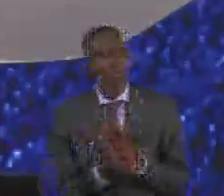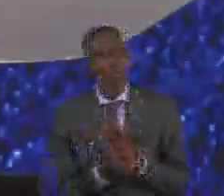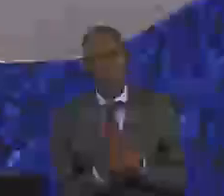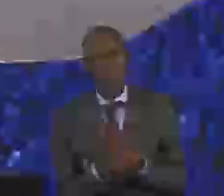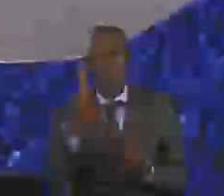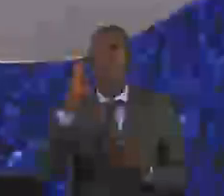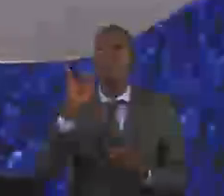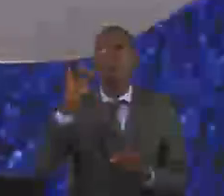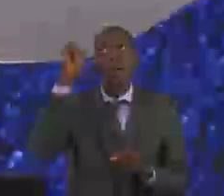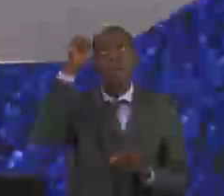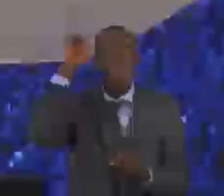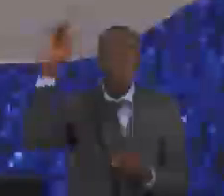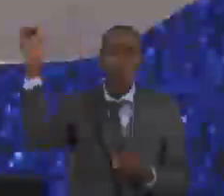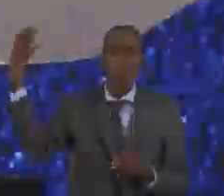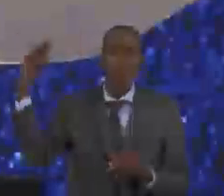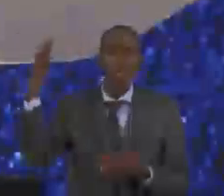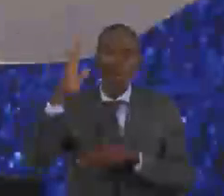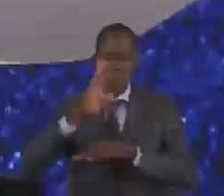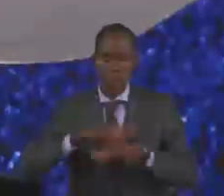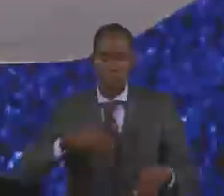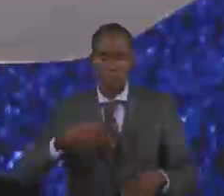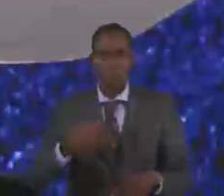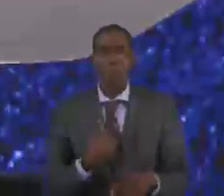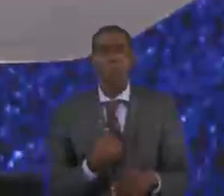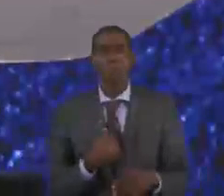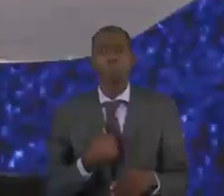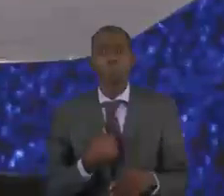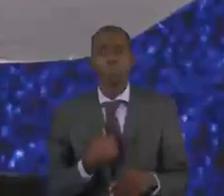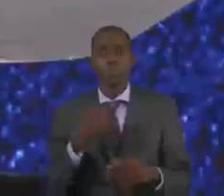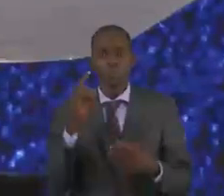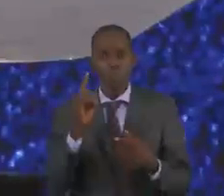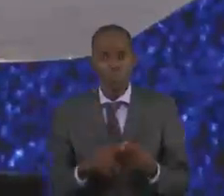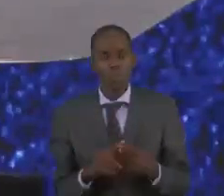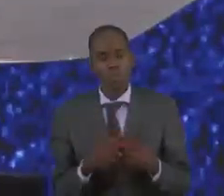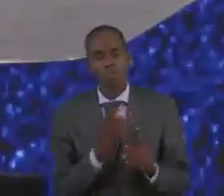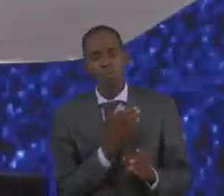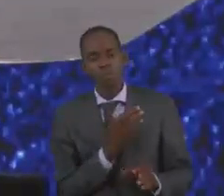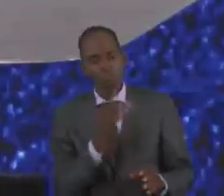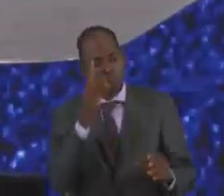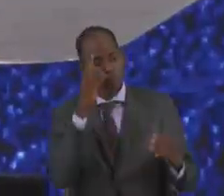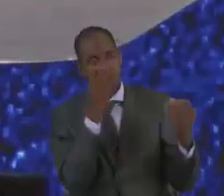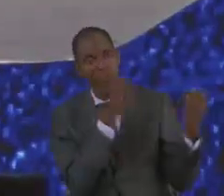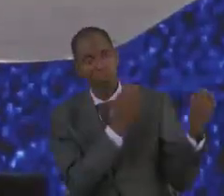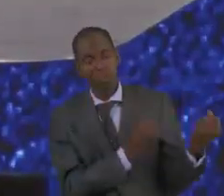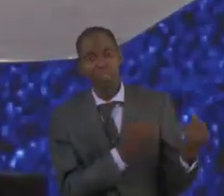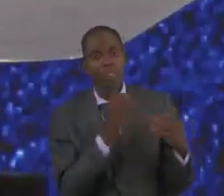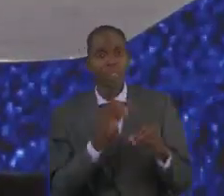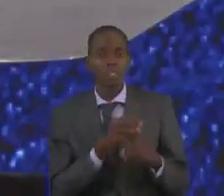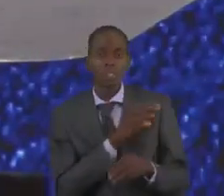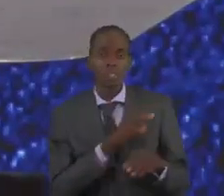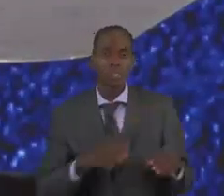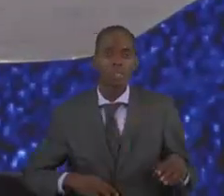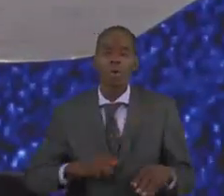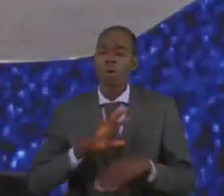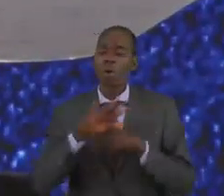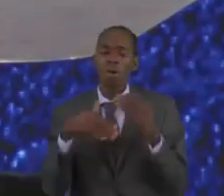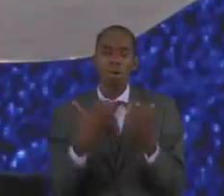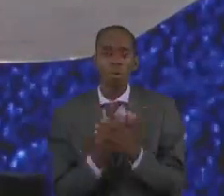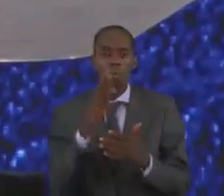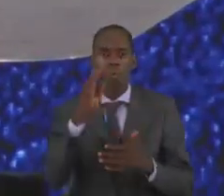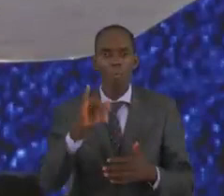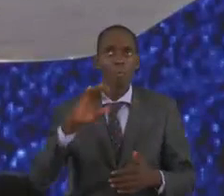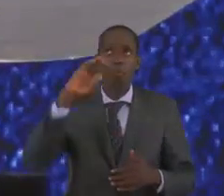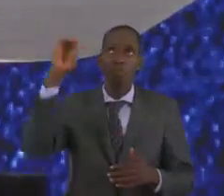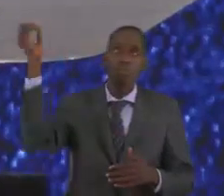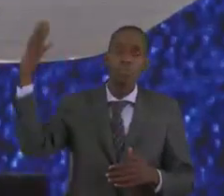by his grace, called me to faith in Christ all by grace,